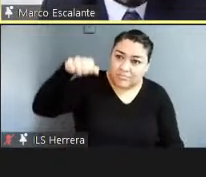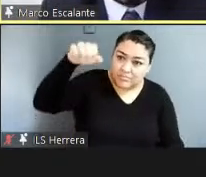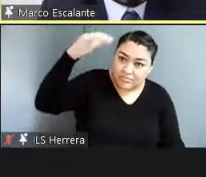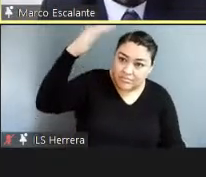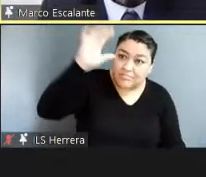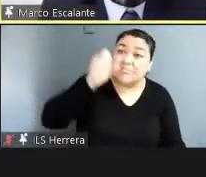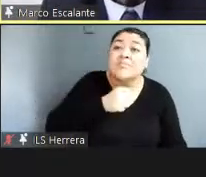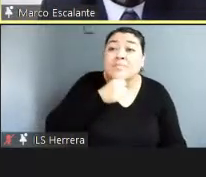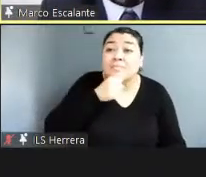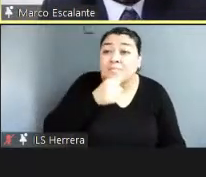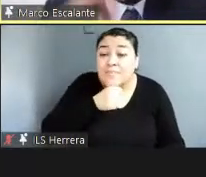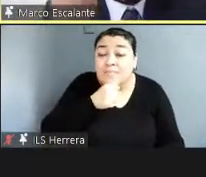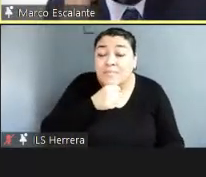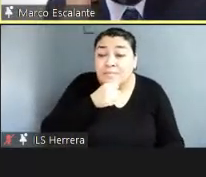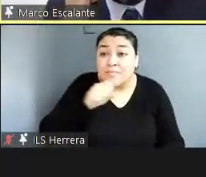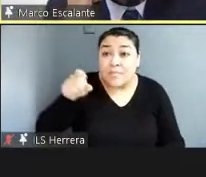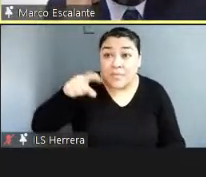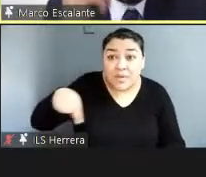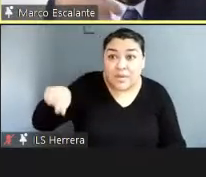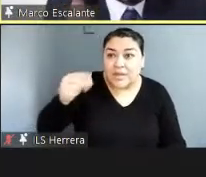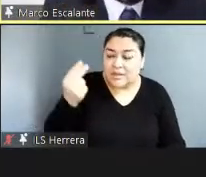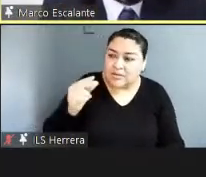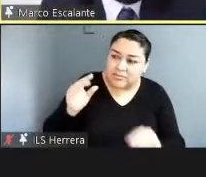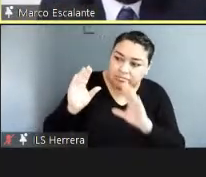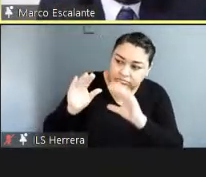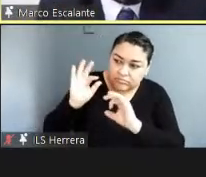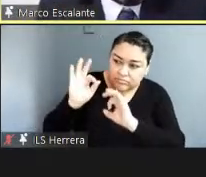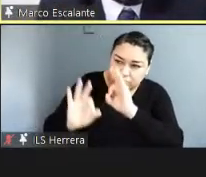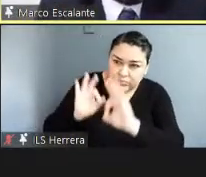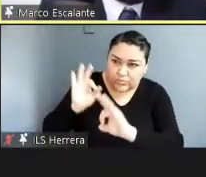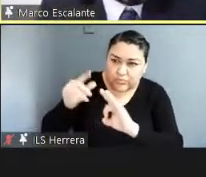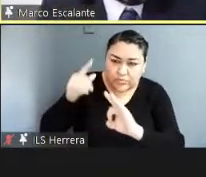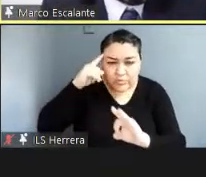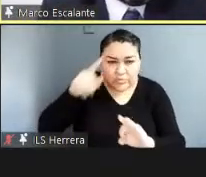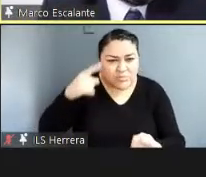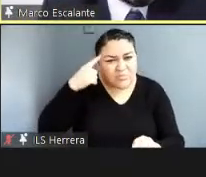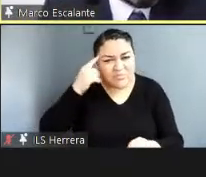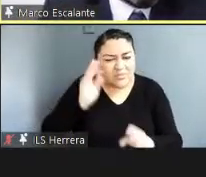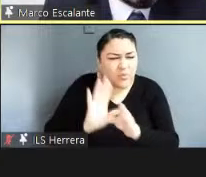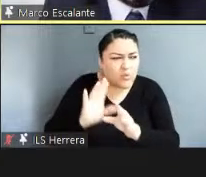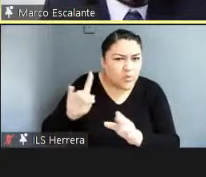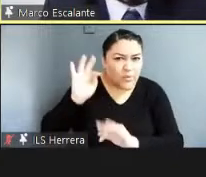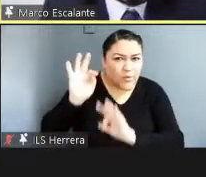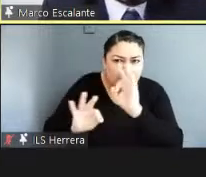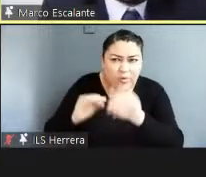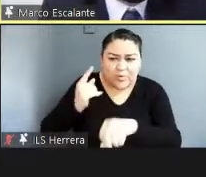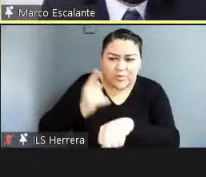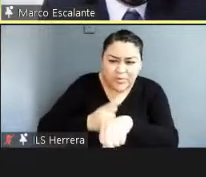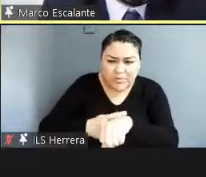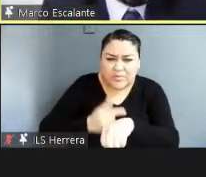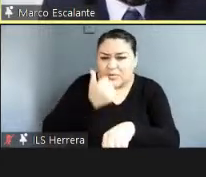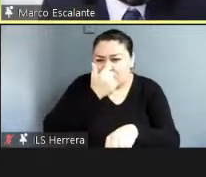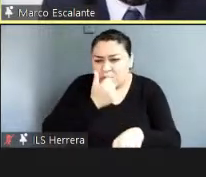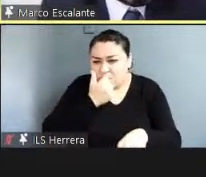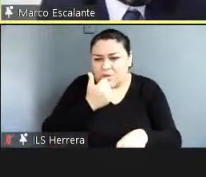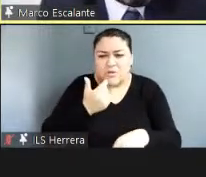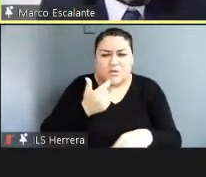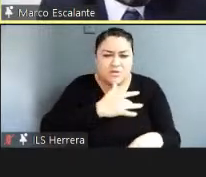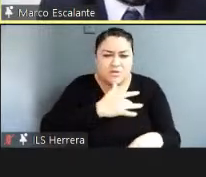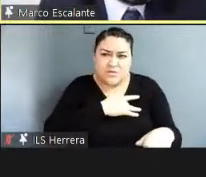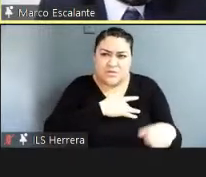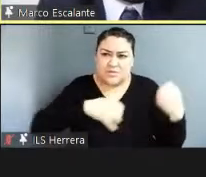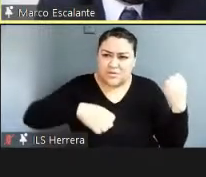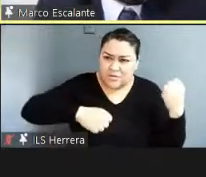of the longer life expectancy. So we need to develop competencies that are focused on